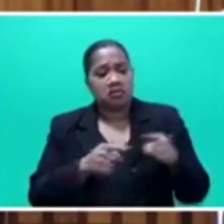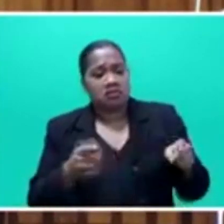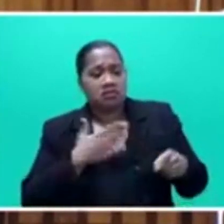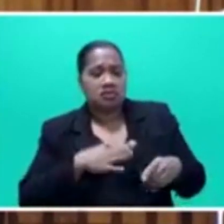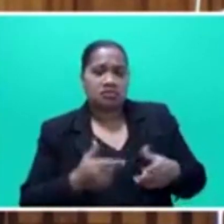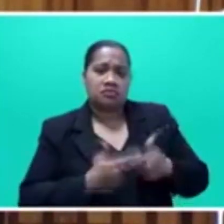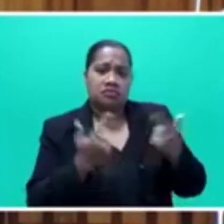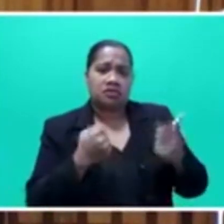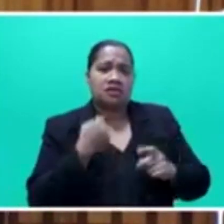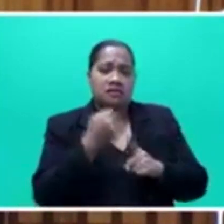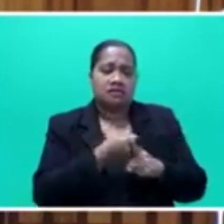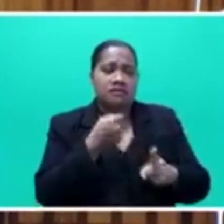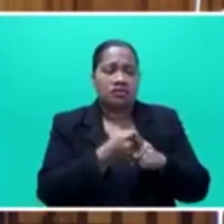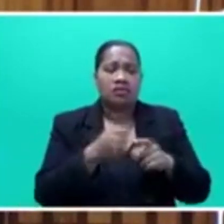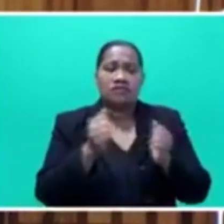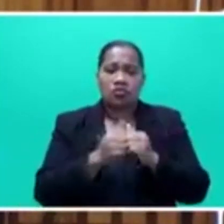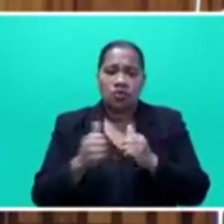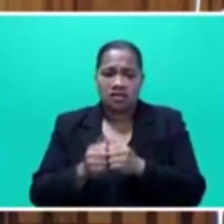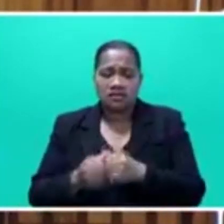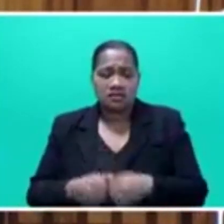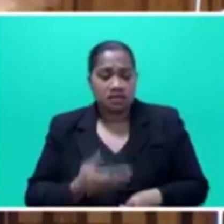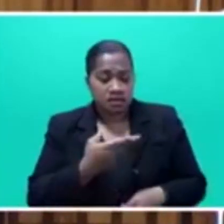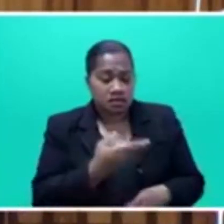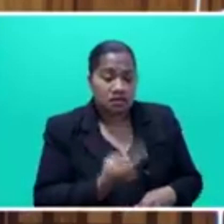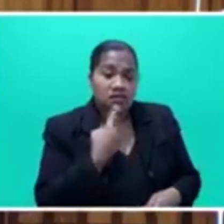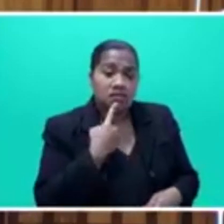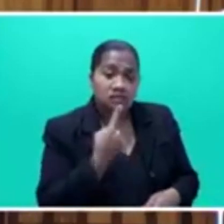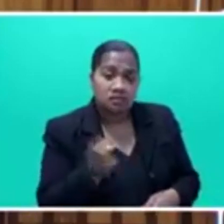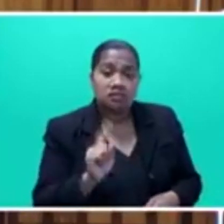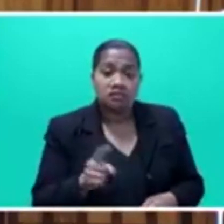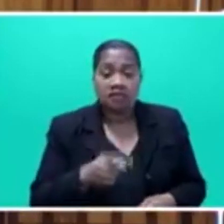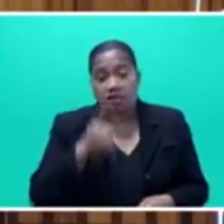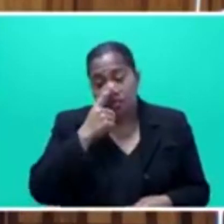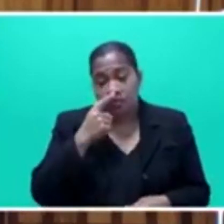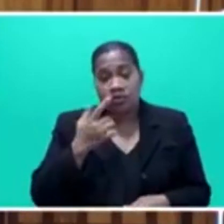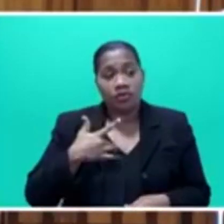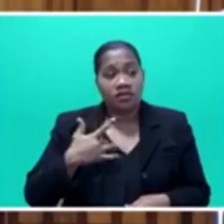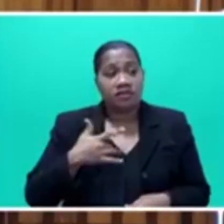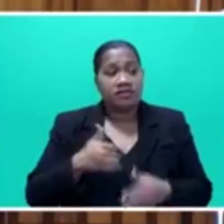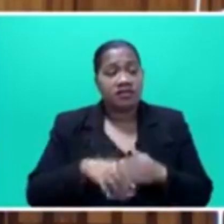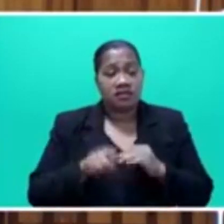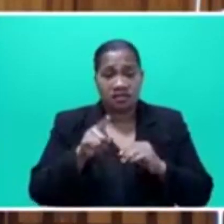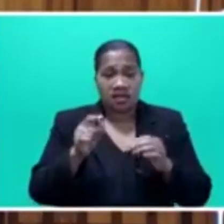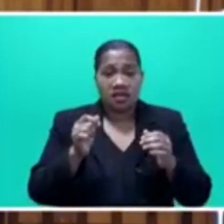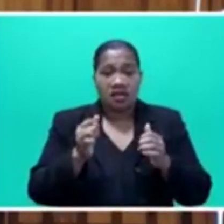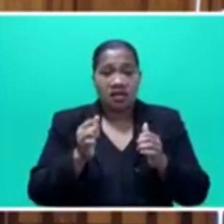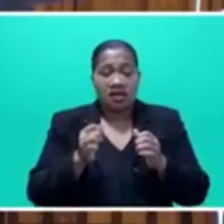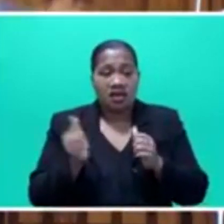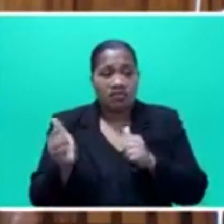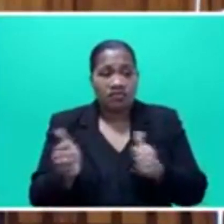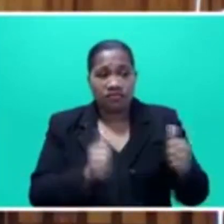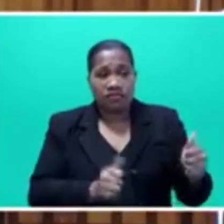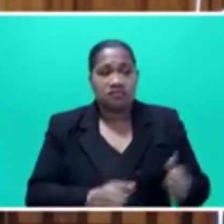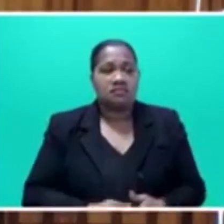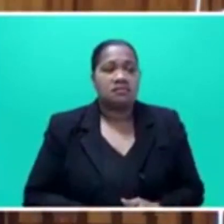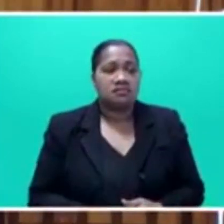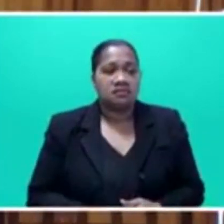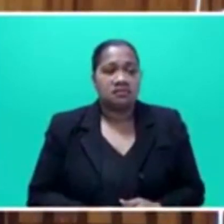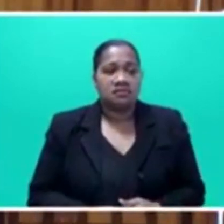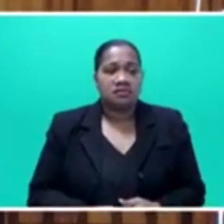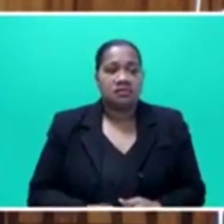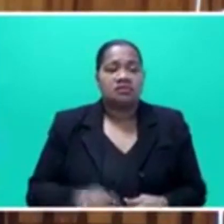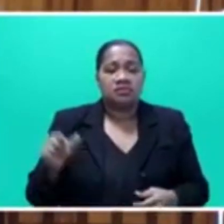of squatters. He even went to the extent of saying people who are living in Vaka Vanua arrangements without consent should be getting